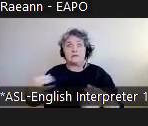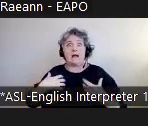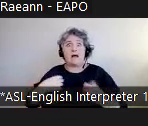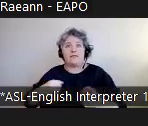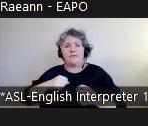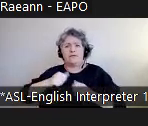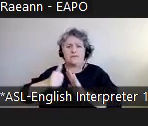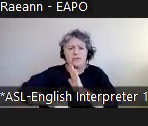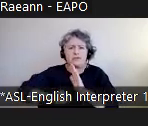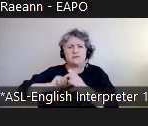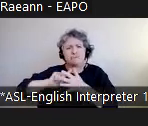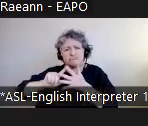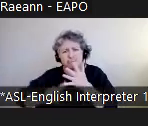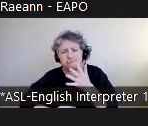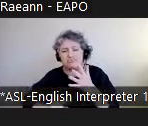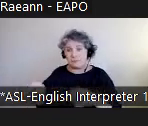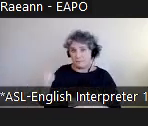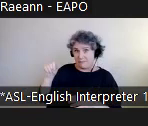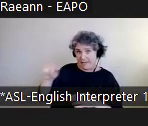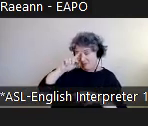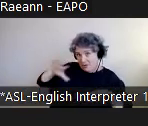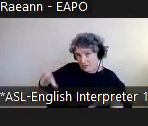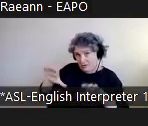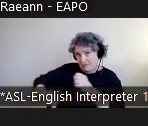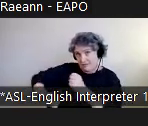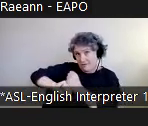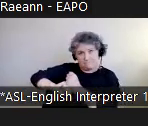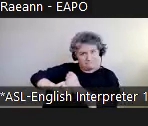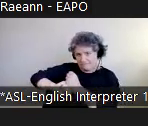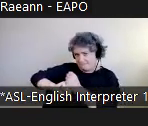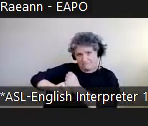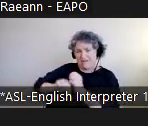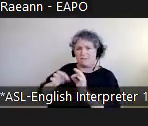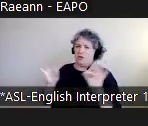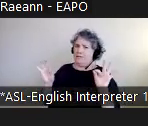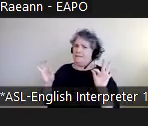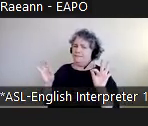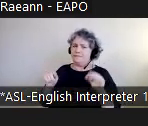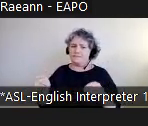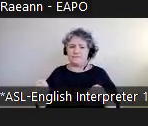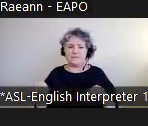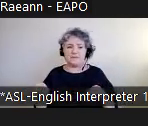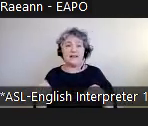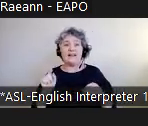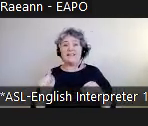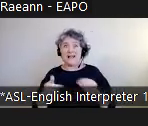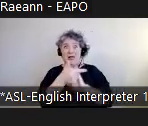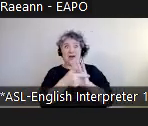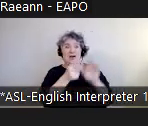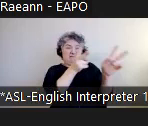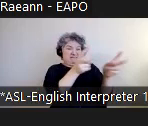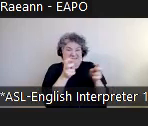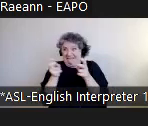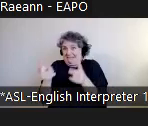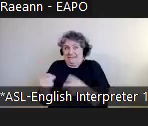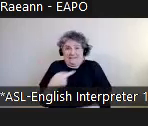you is not going to get paid for their work. And I've actually taken the section right out of the Substitute Decisions Act